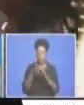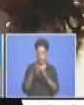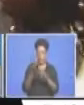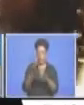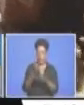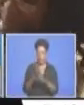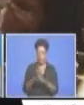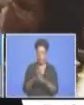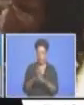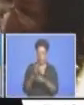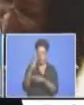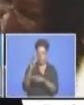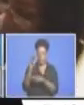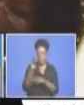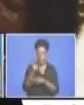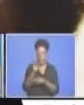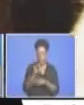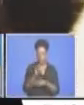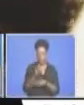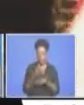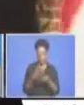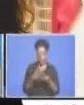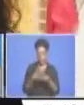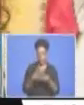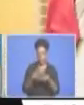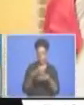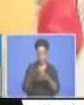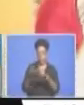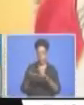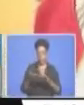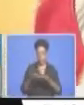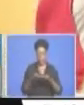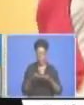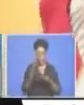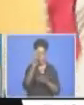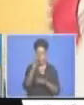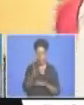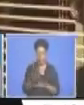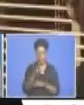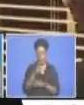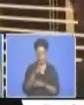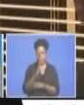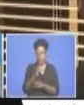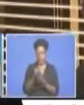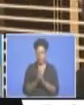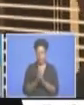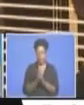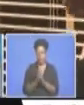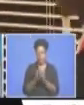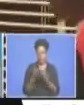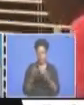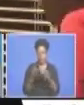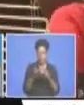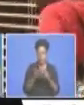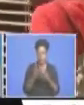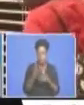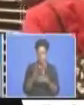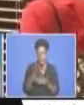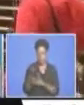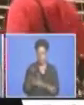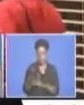put NPBA back to the standard it need to be in this country. That being said, well, first thing